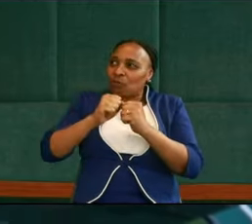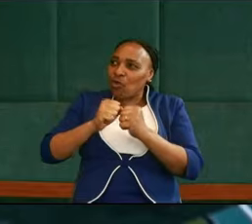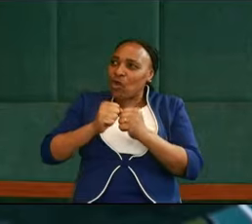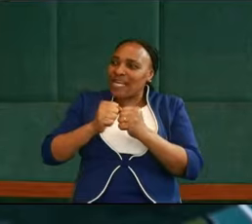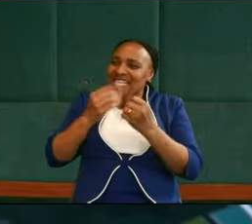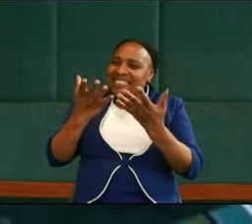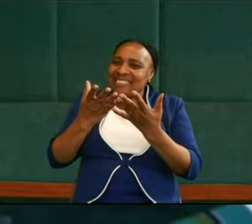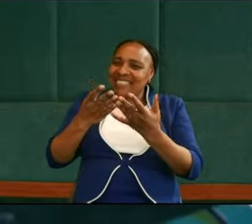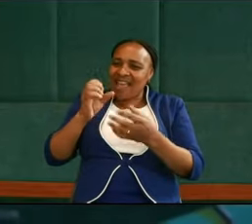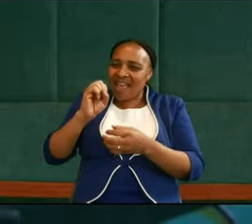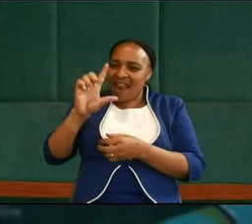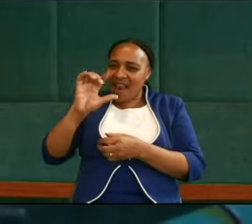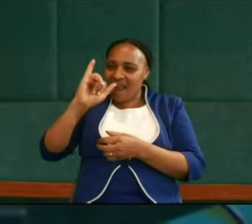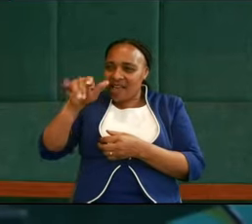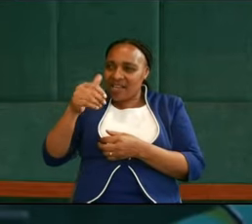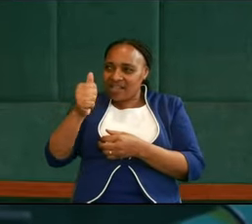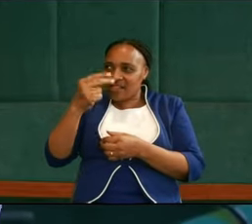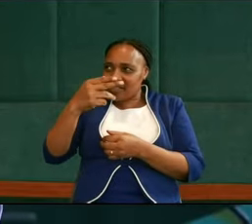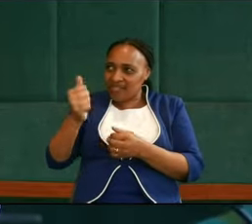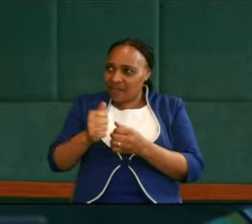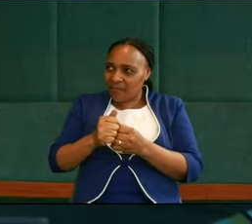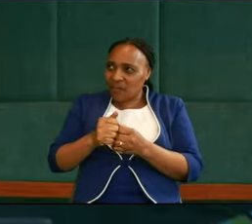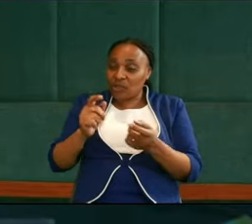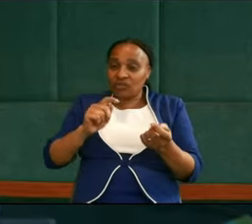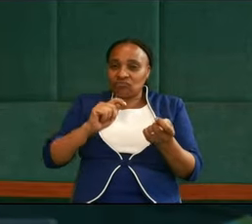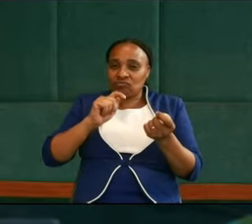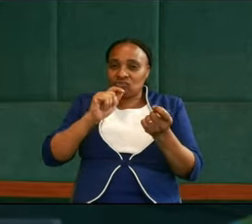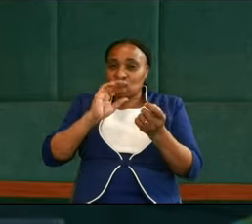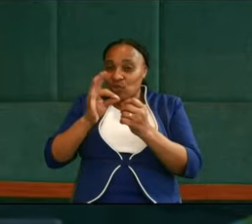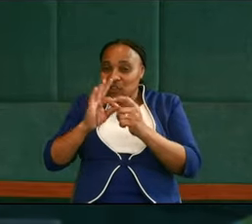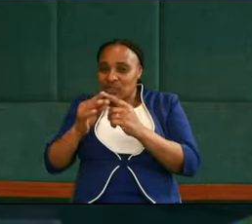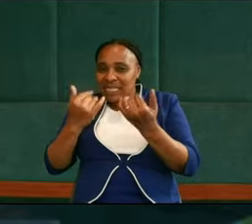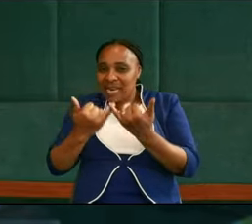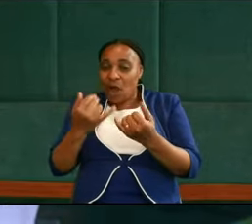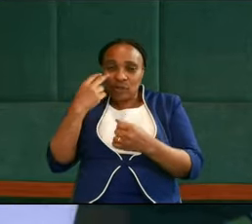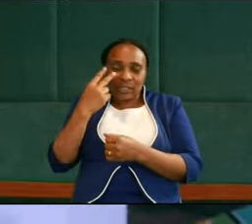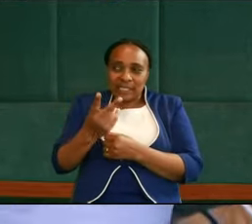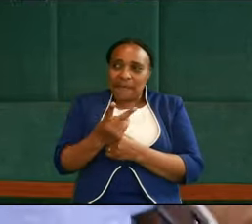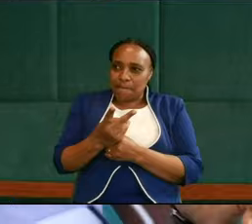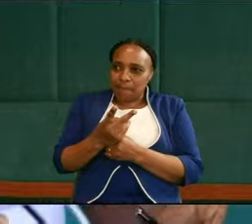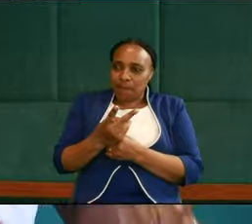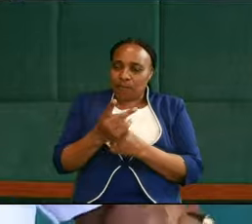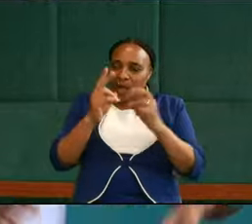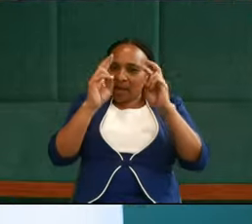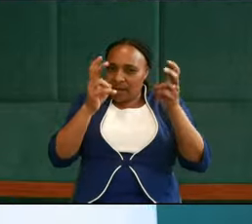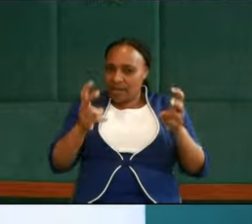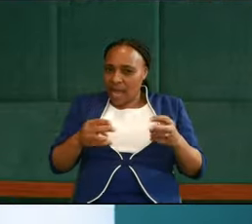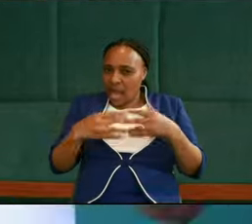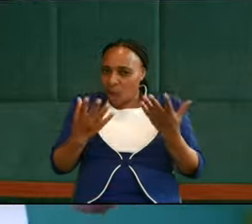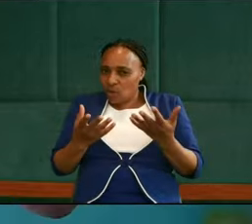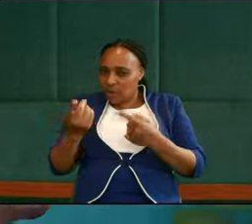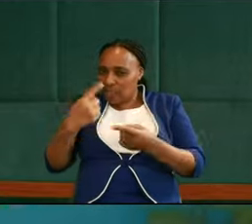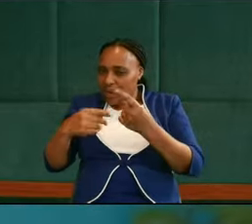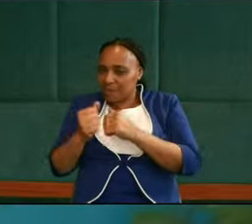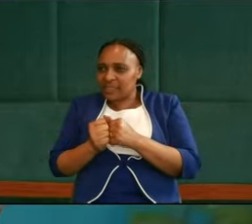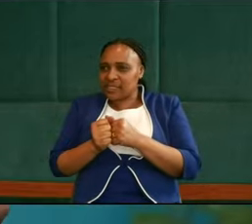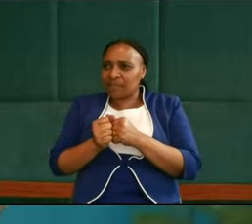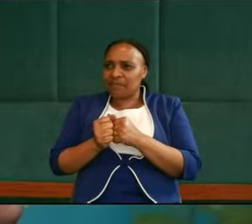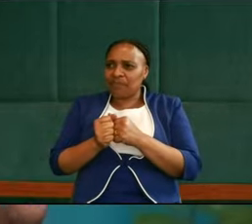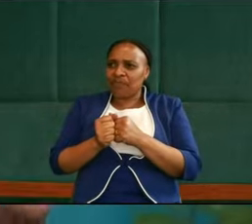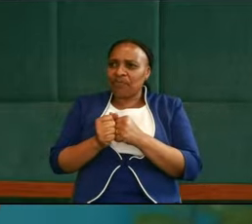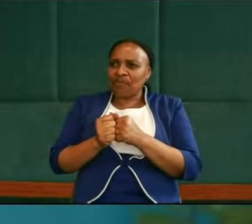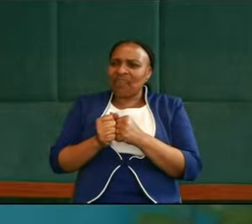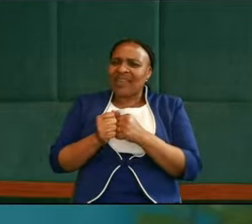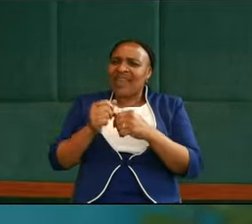translation. If you study the book very carefully, let me put it in context. The attempt